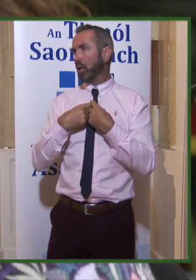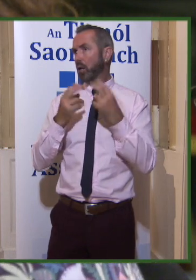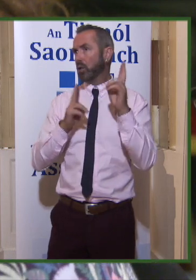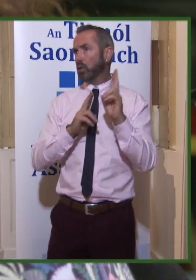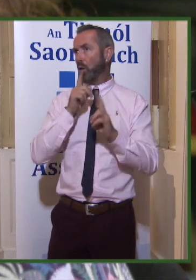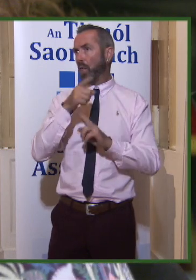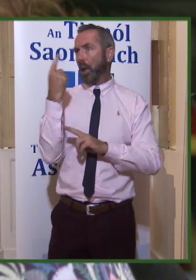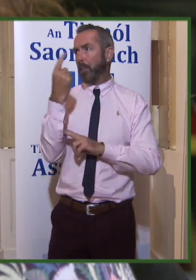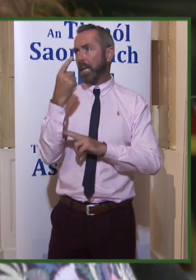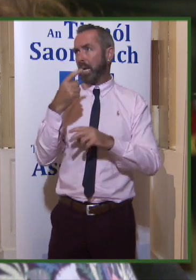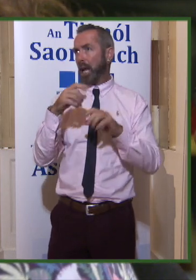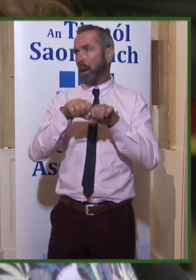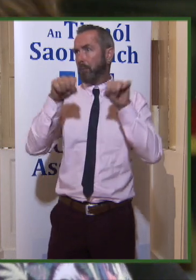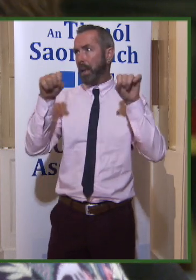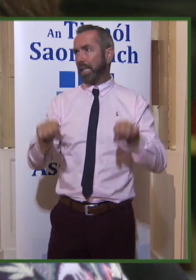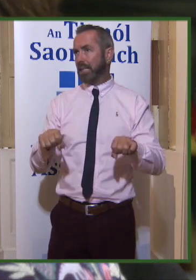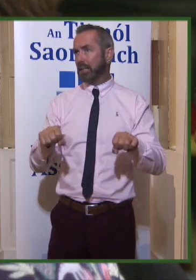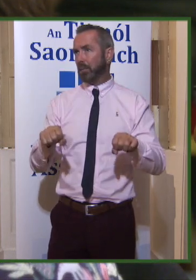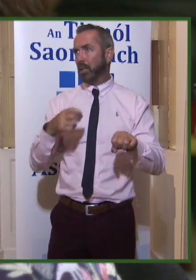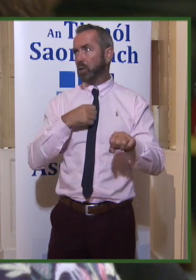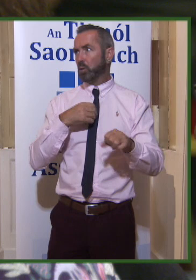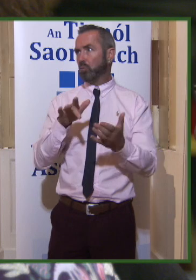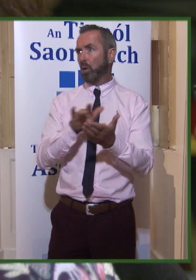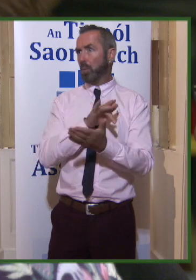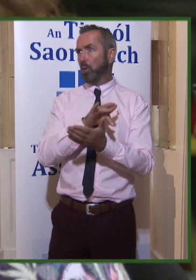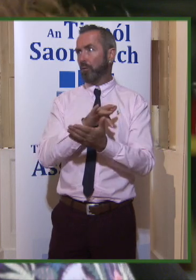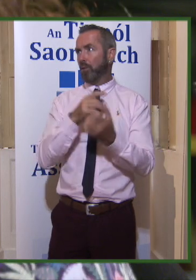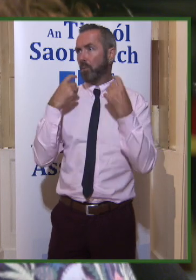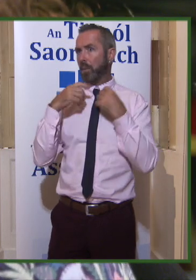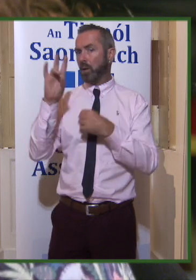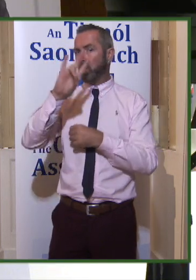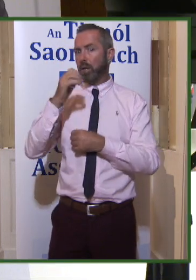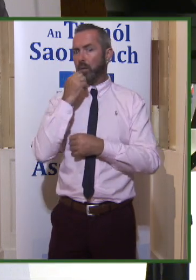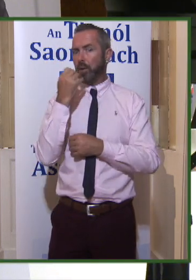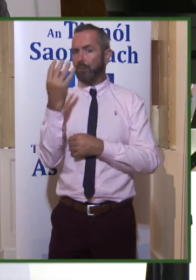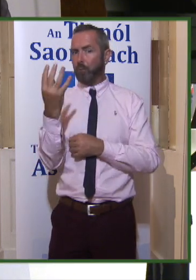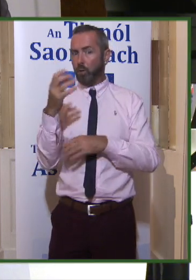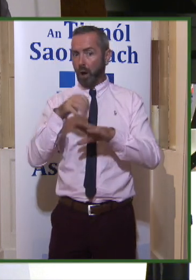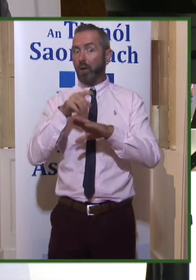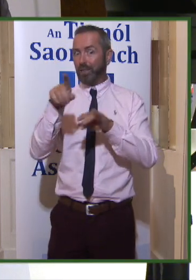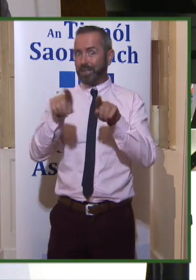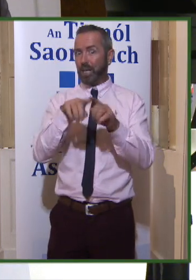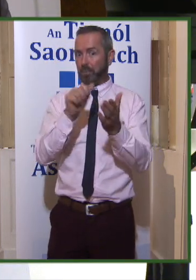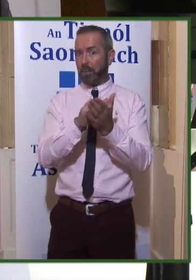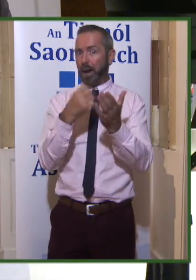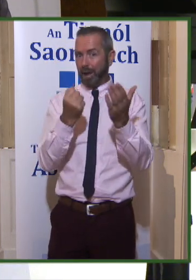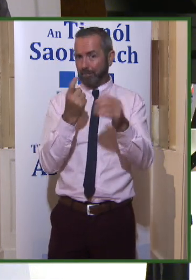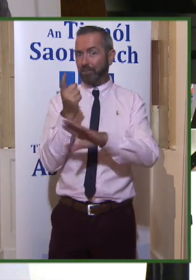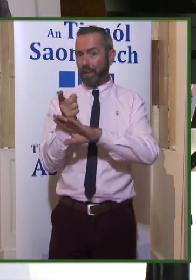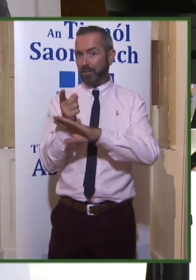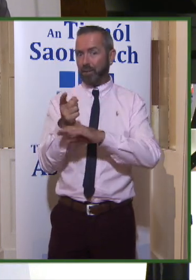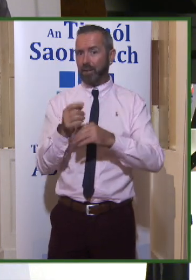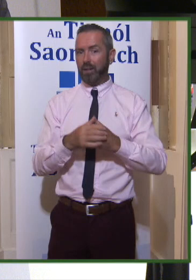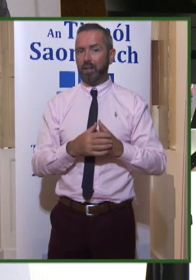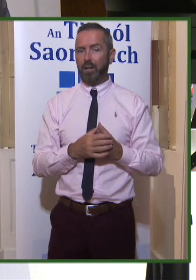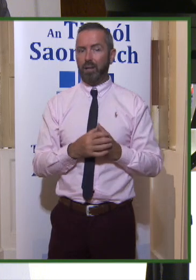a mechanism to remove the mayor? Yes or no? It's on the ballot paper. It's question number 4 on that ballot paper. Should there be methods